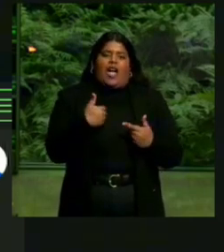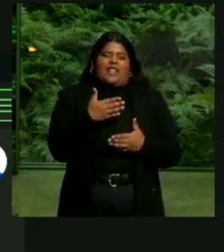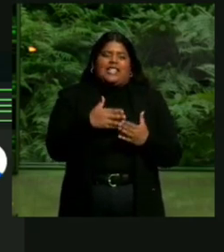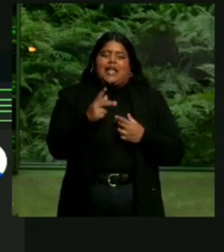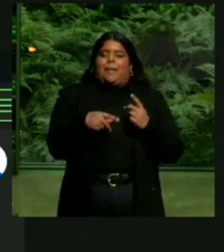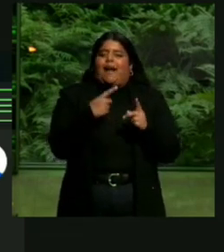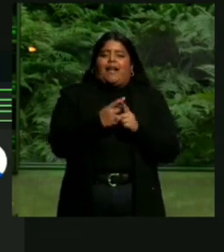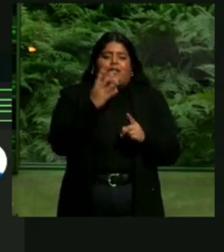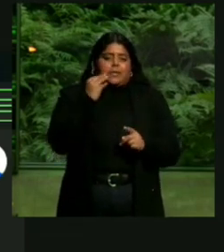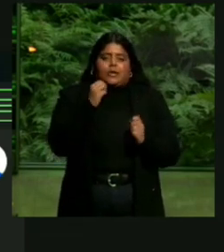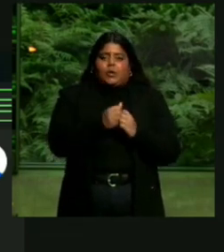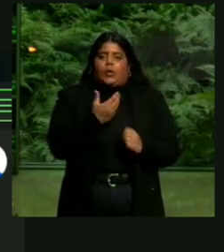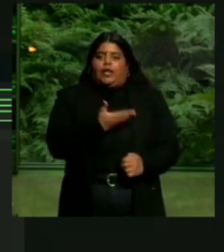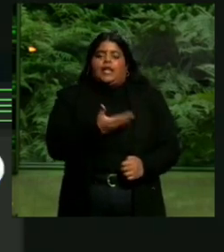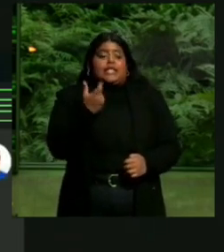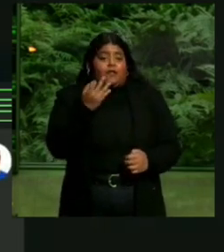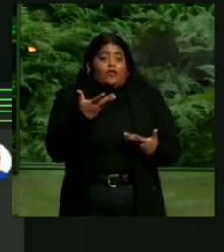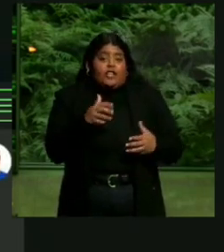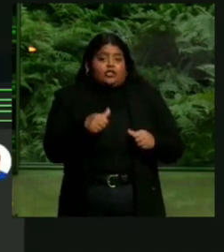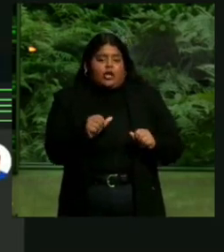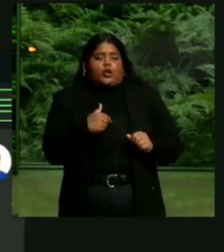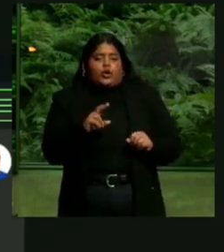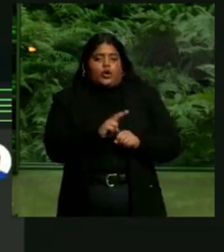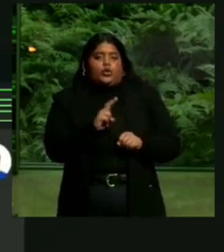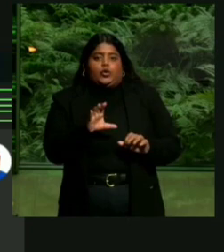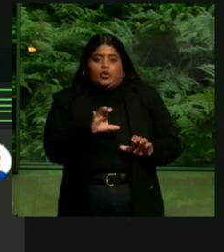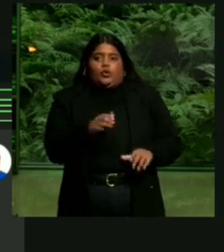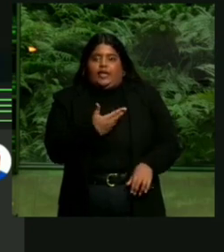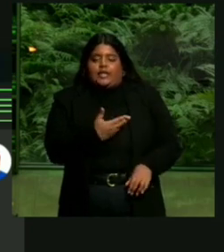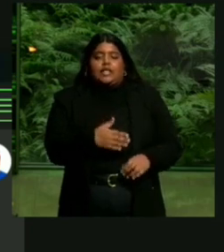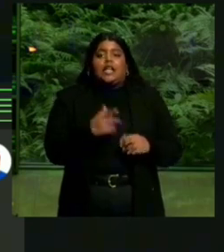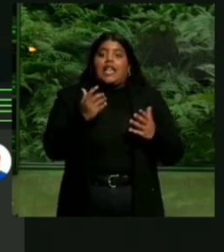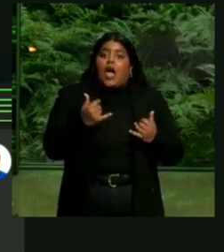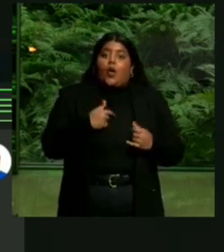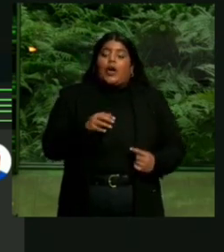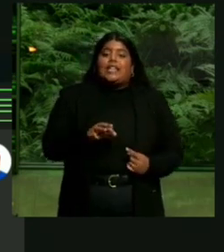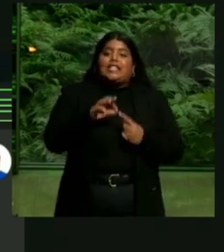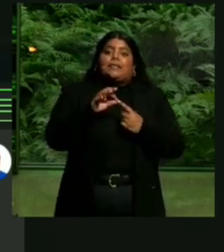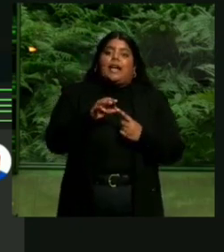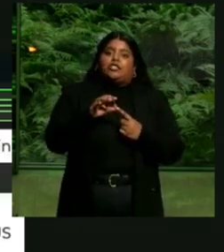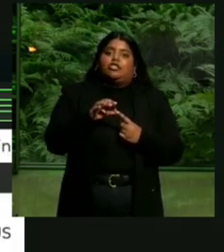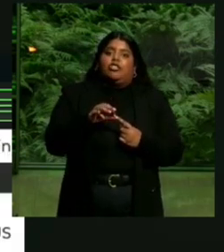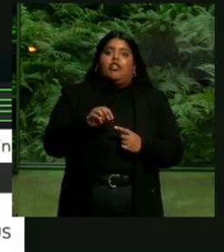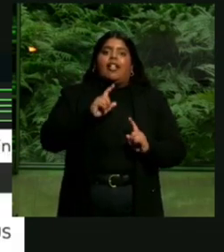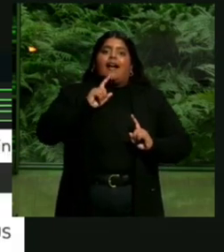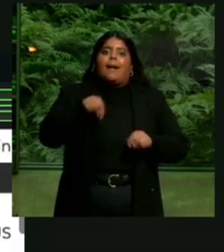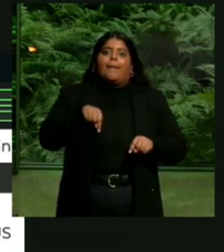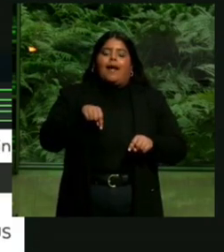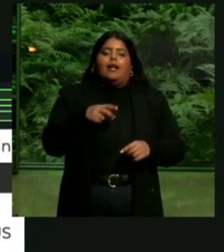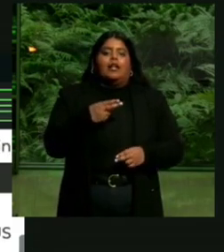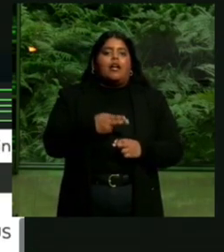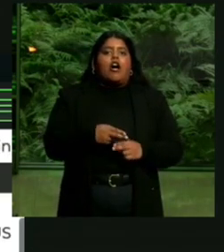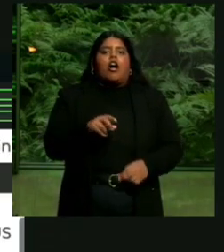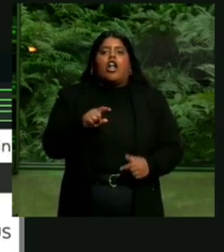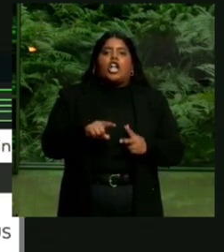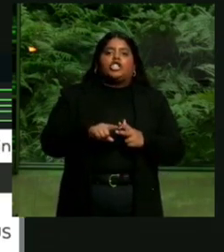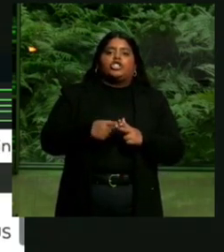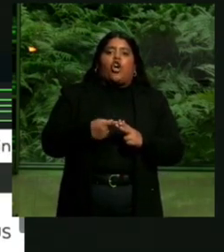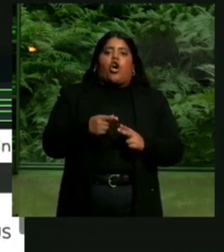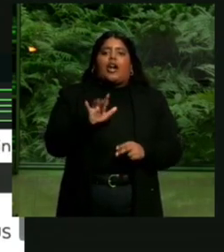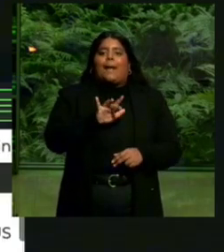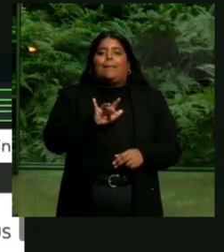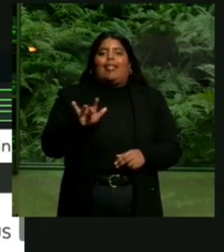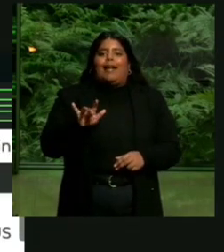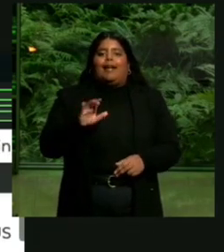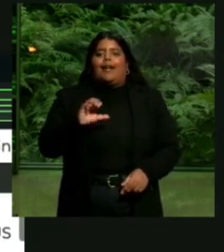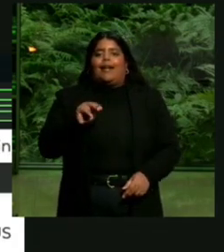that you have tried. You can do this. But now I give it a very special command called start a blank canvas. Now, what